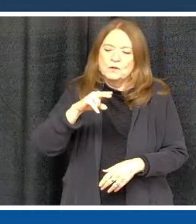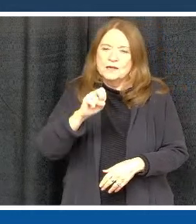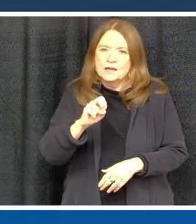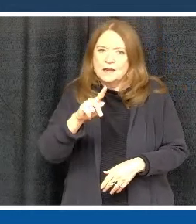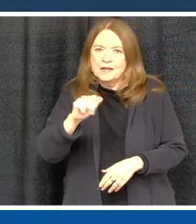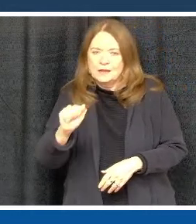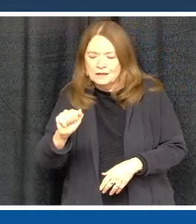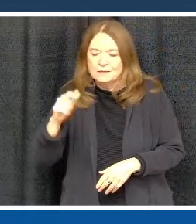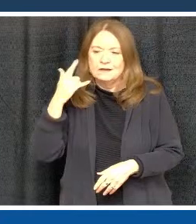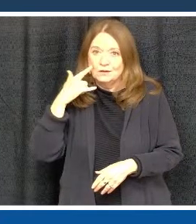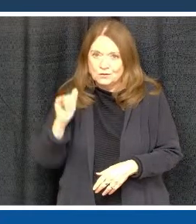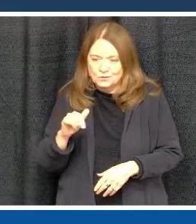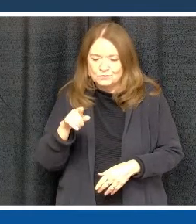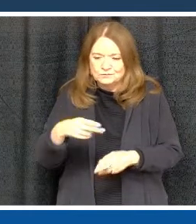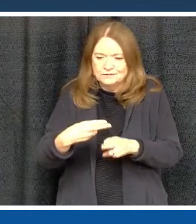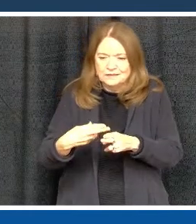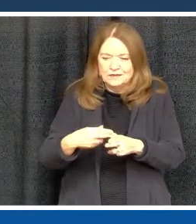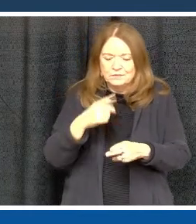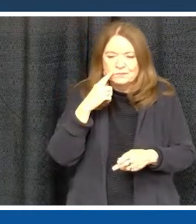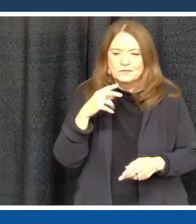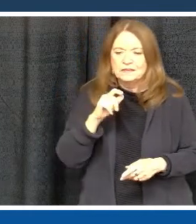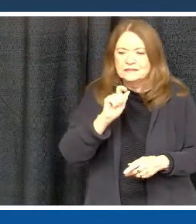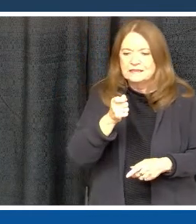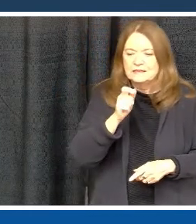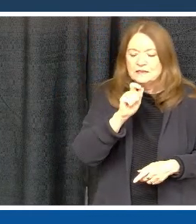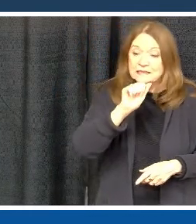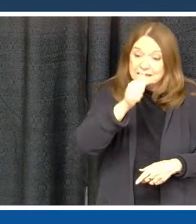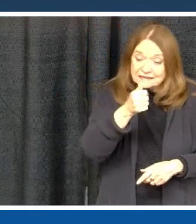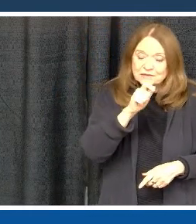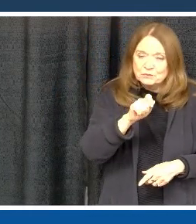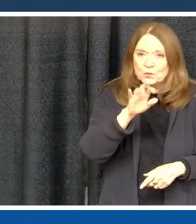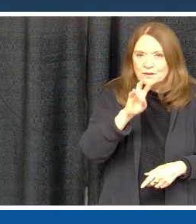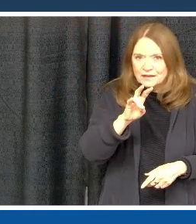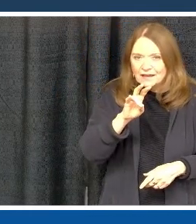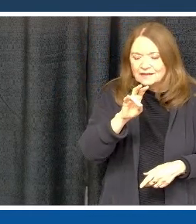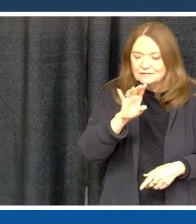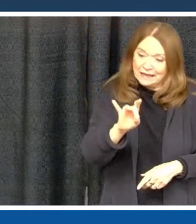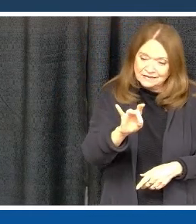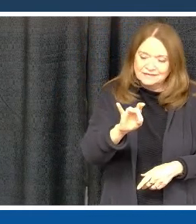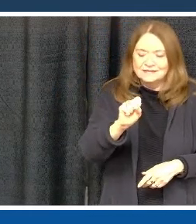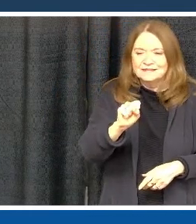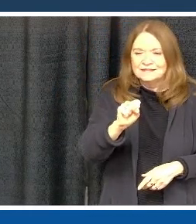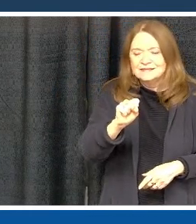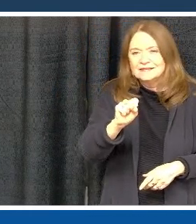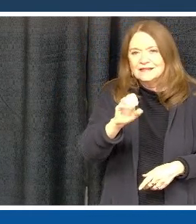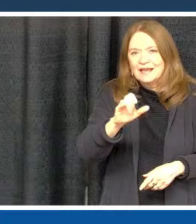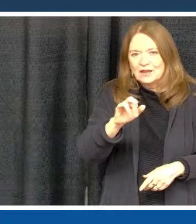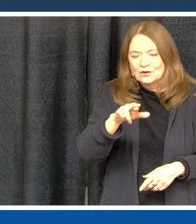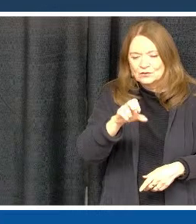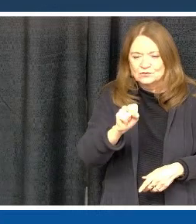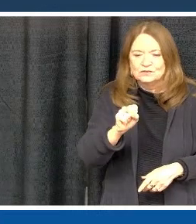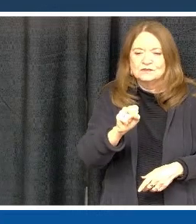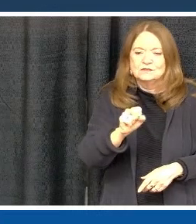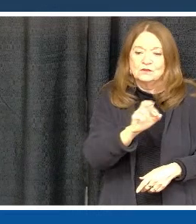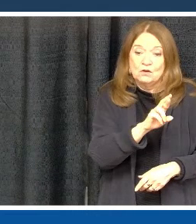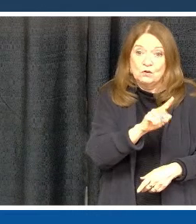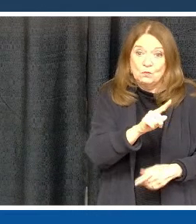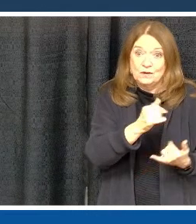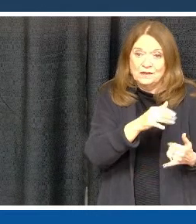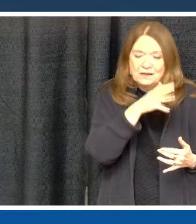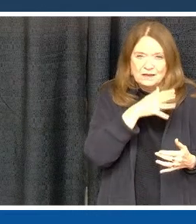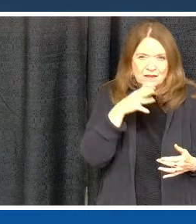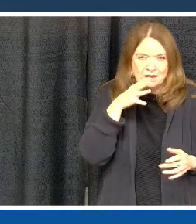the agent. This is 10.87 acres, currently zoned R1 and Ag, just a little bit of Ag